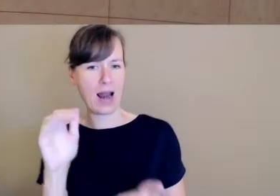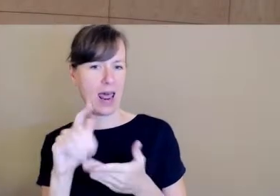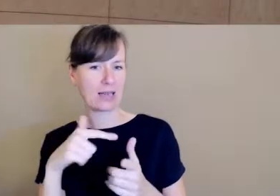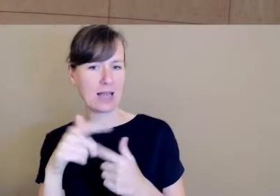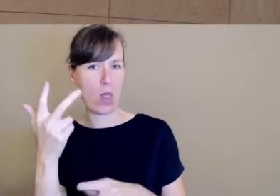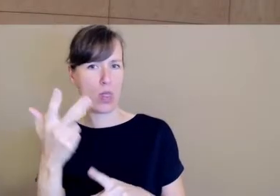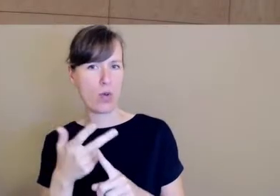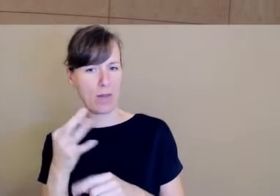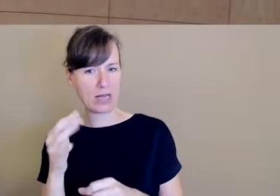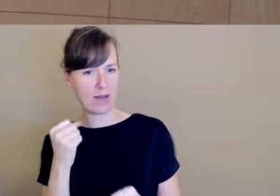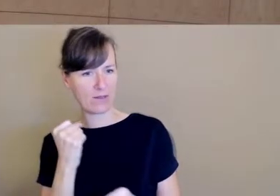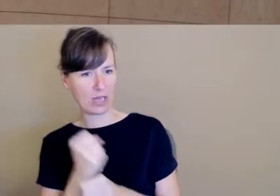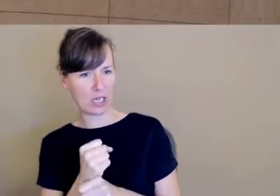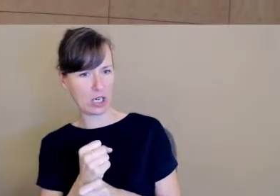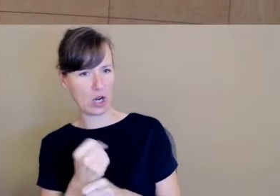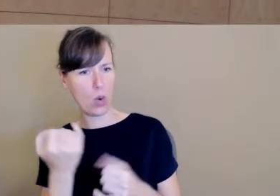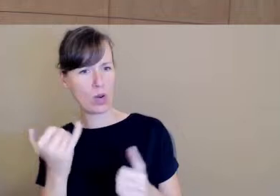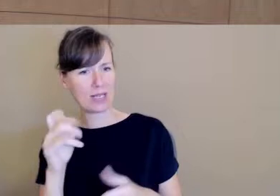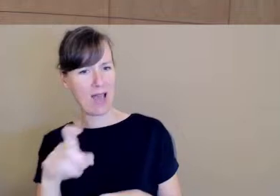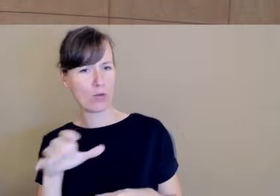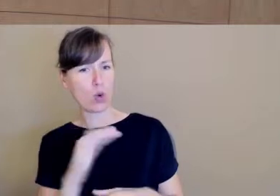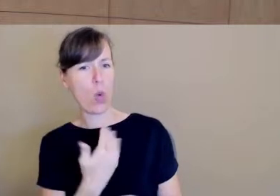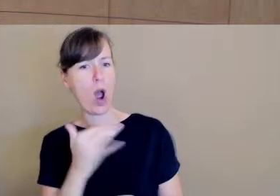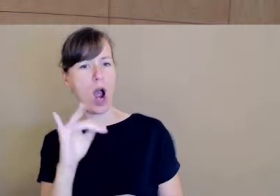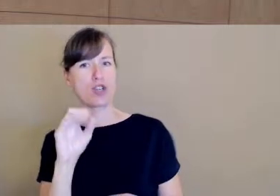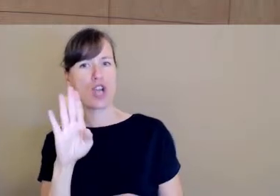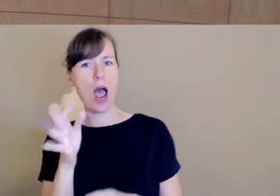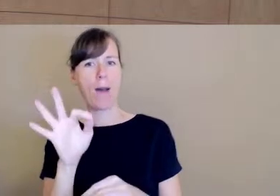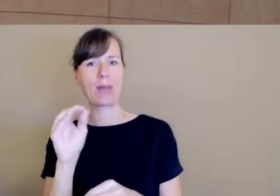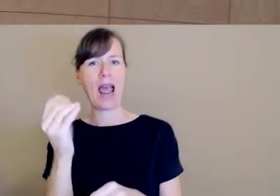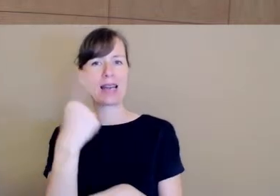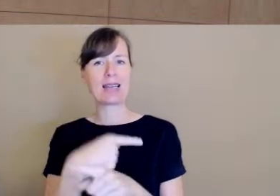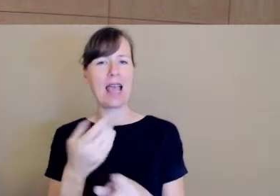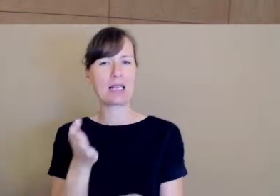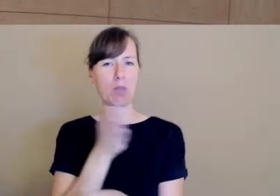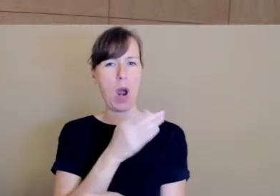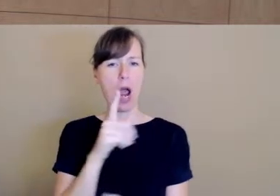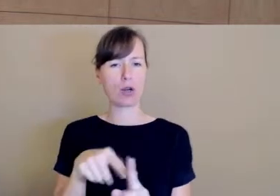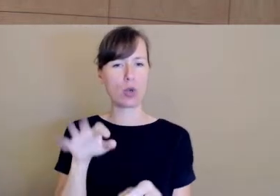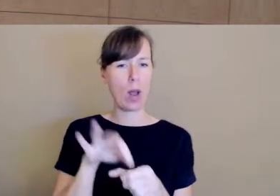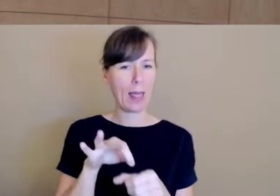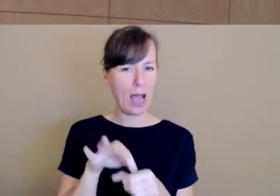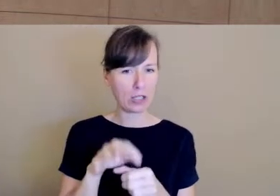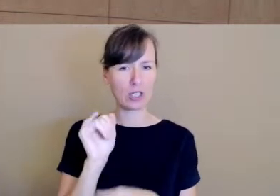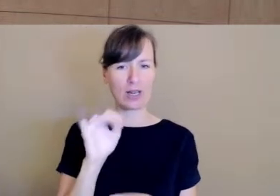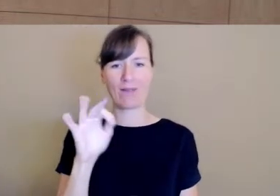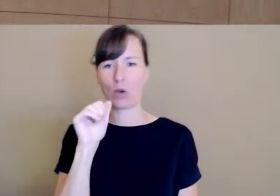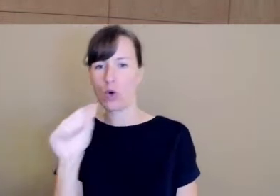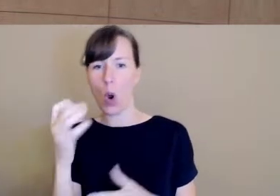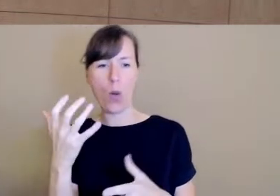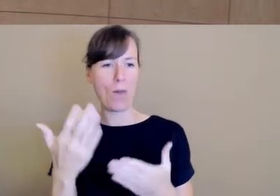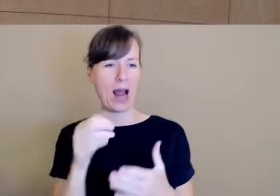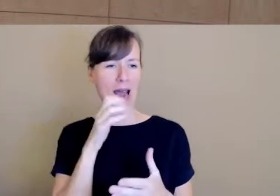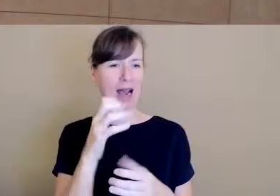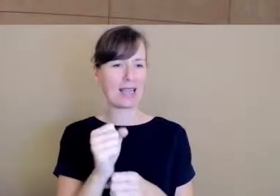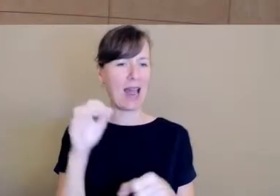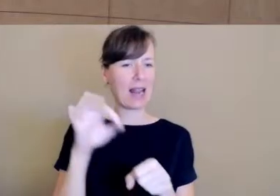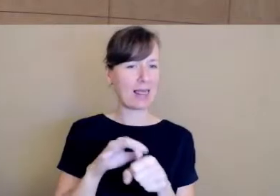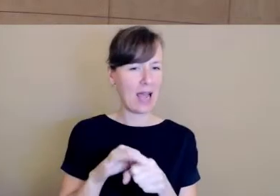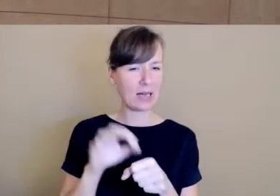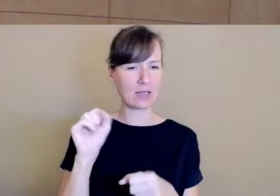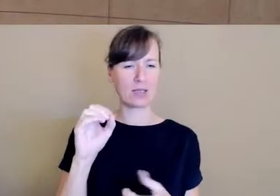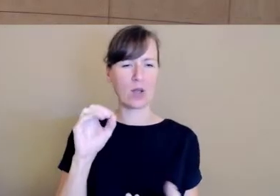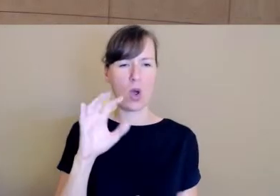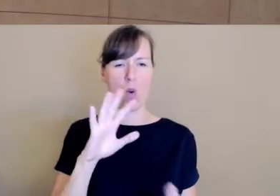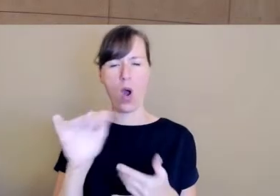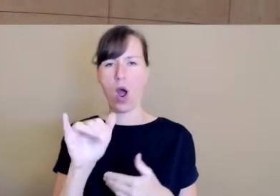get elected out of it. And also, if we're talking about putting political information,